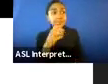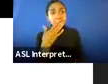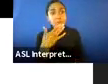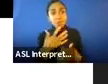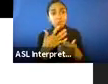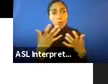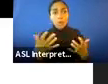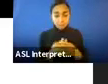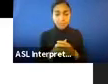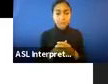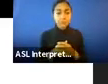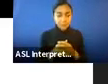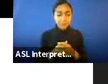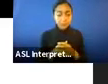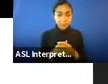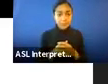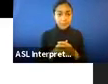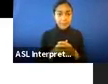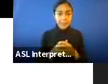So